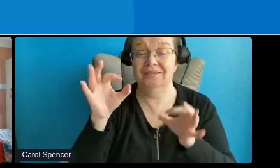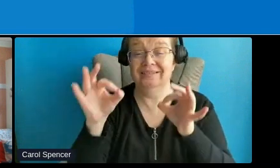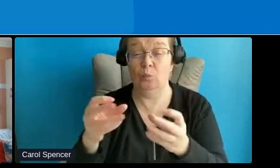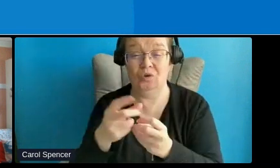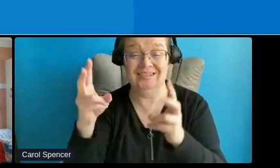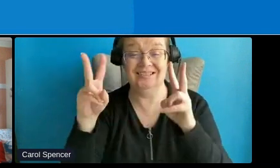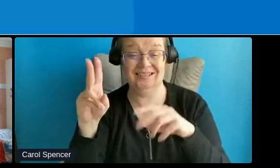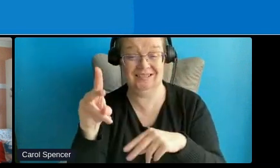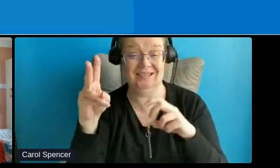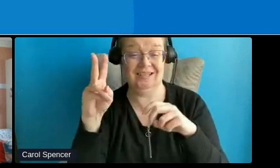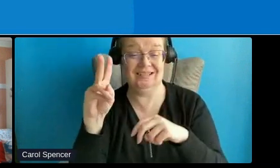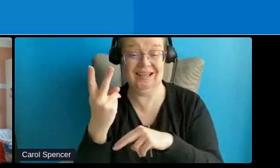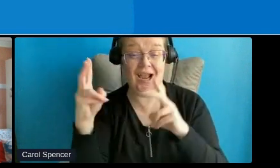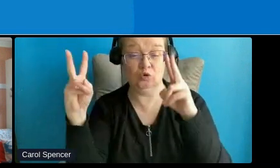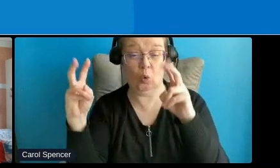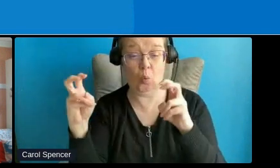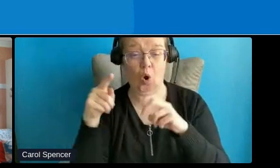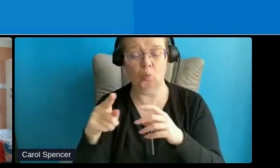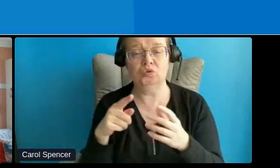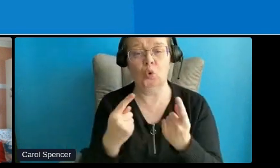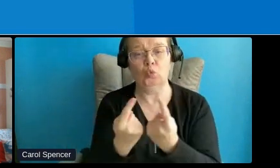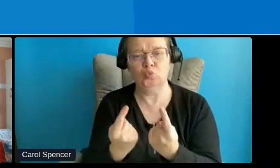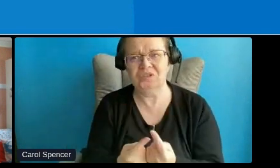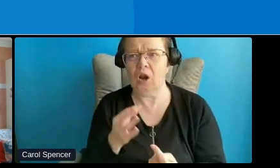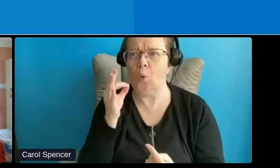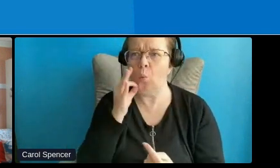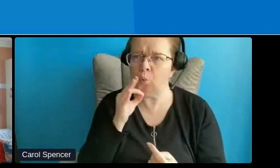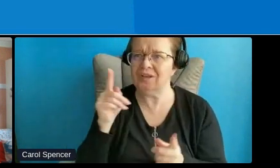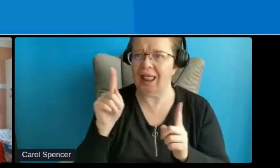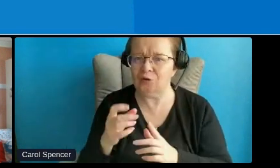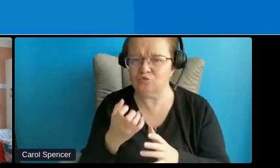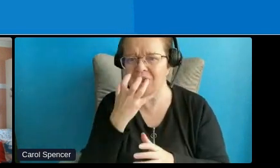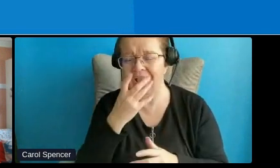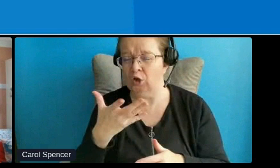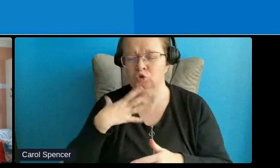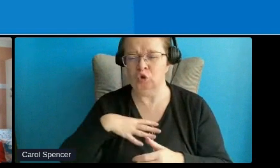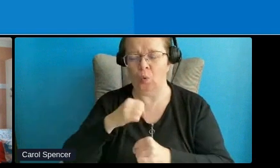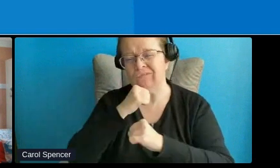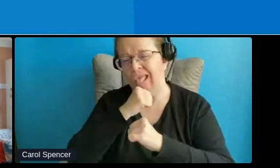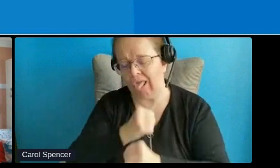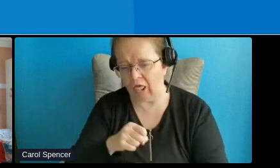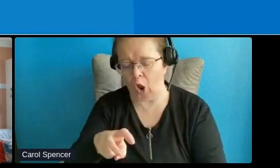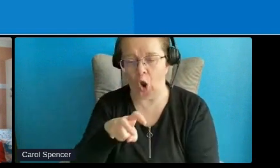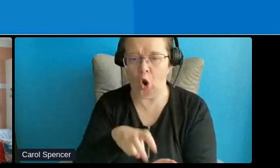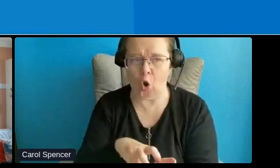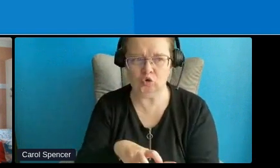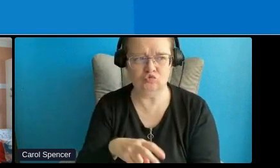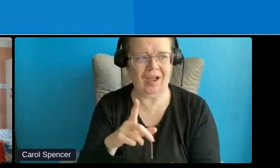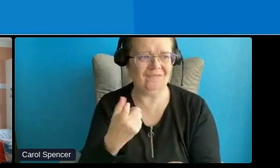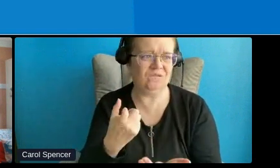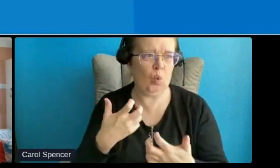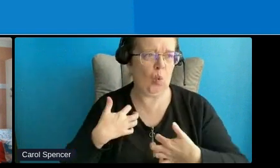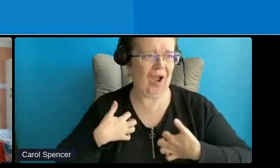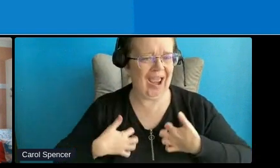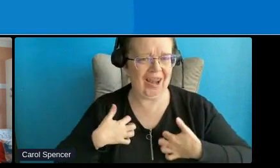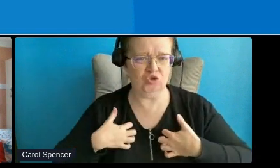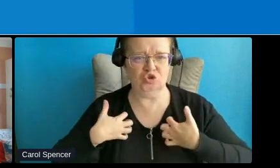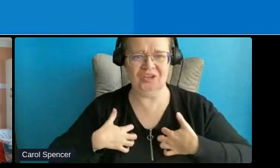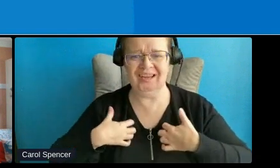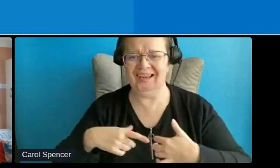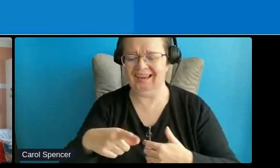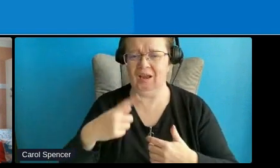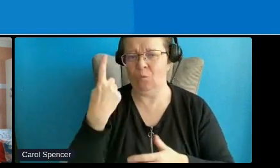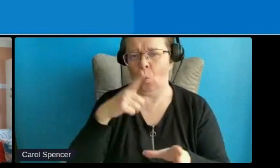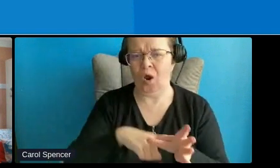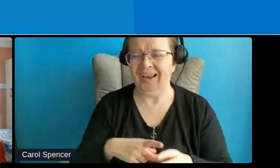about utilities. It's such an important thing to get right. You don't want to be tied into a contract for energy for a year, only to find out